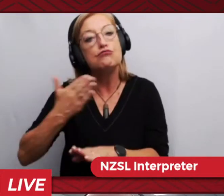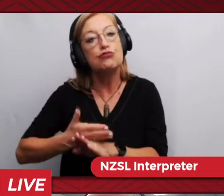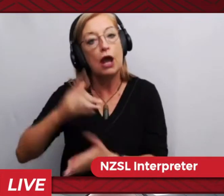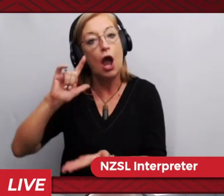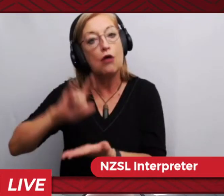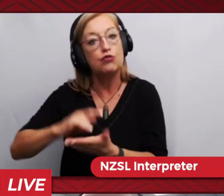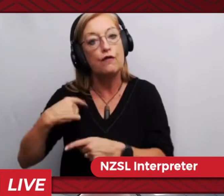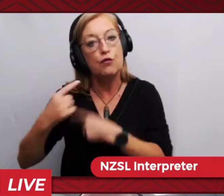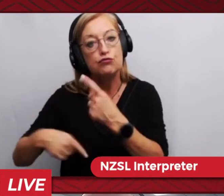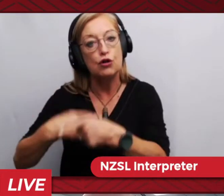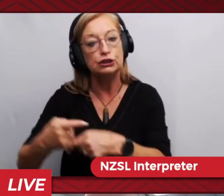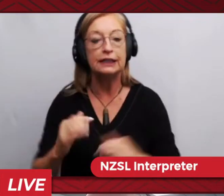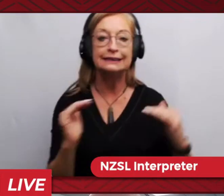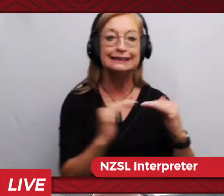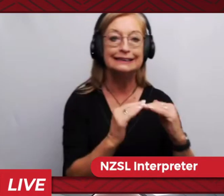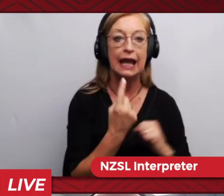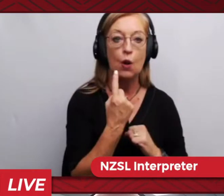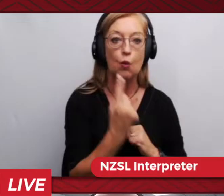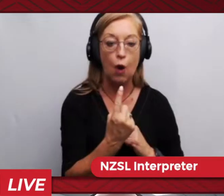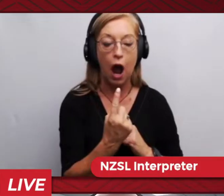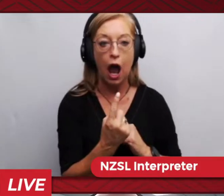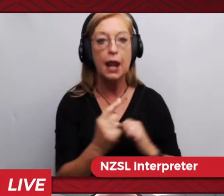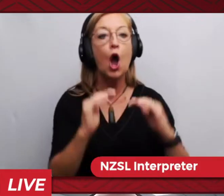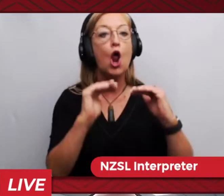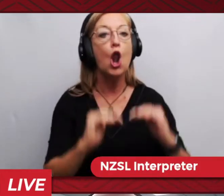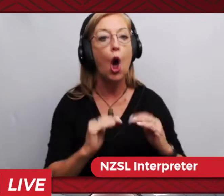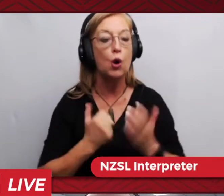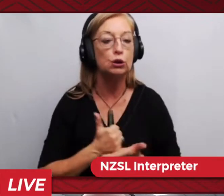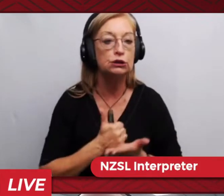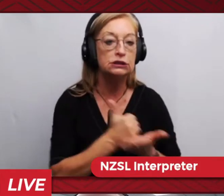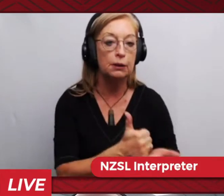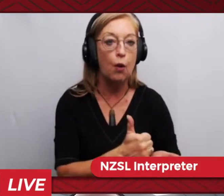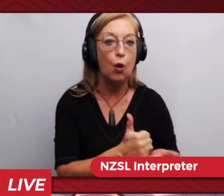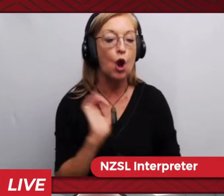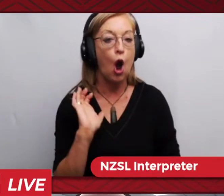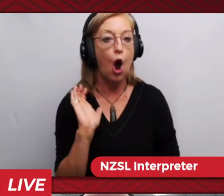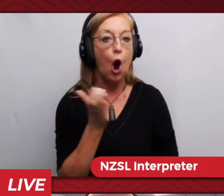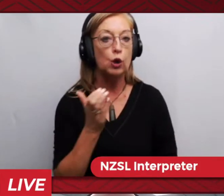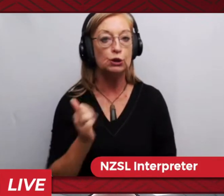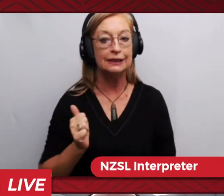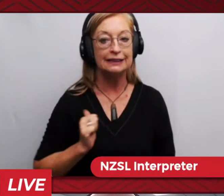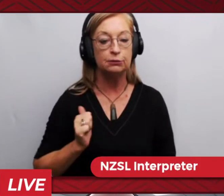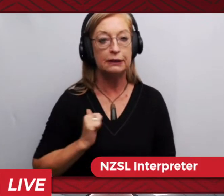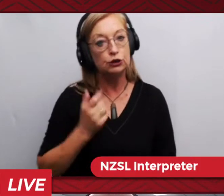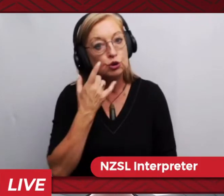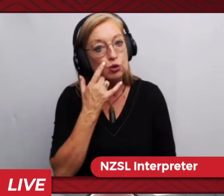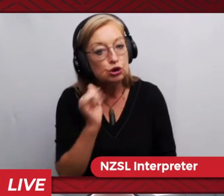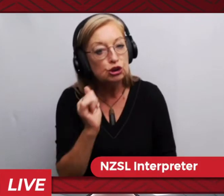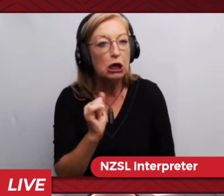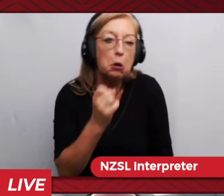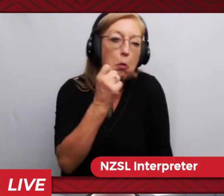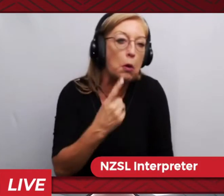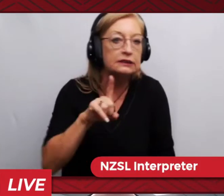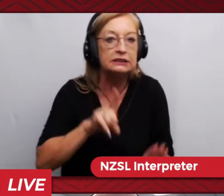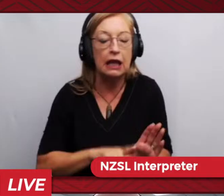in tier 1, it's deemed low support and the host is expected to check in just once a